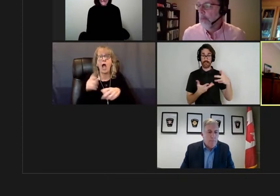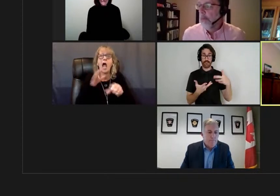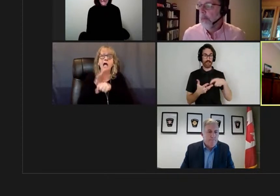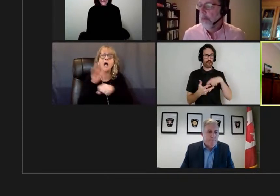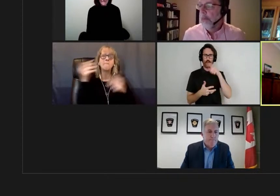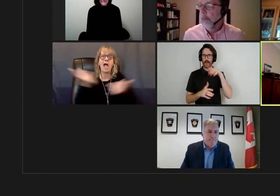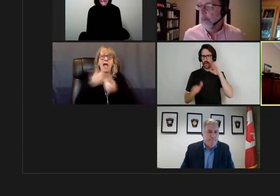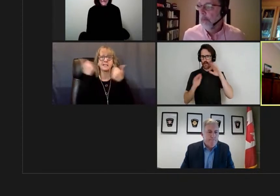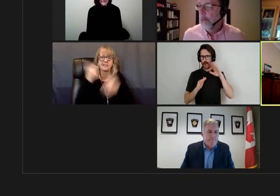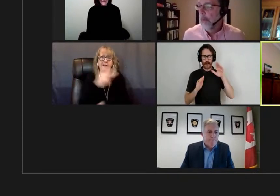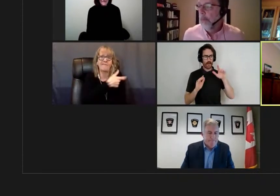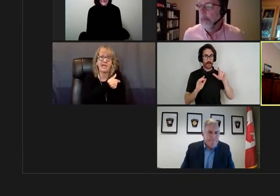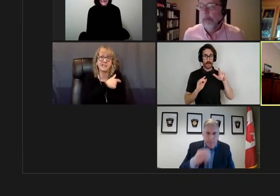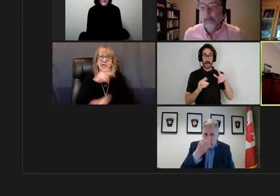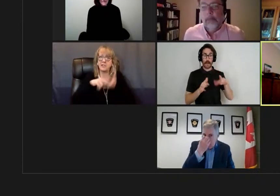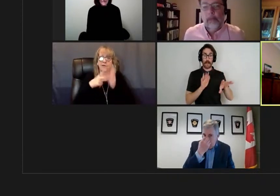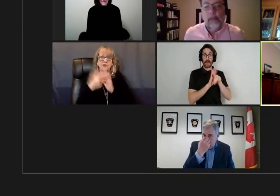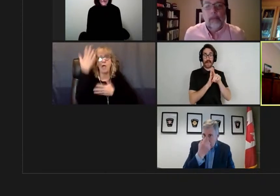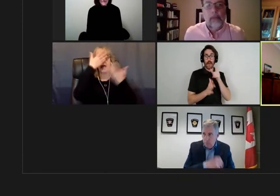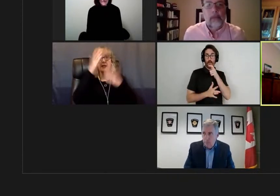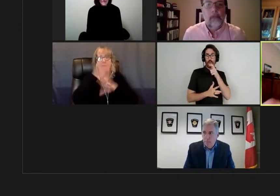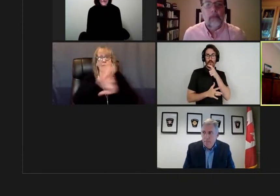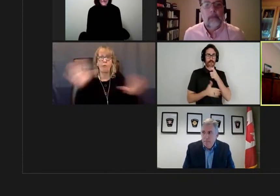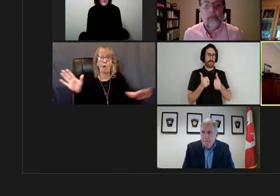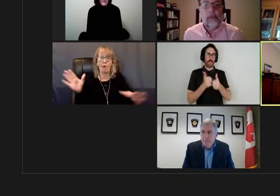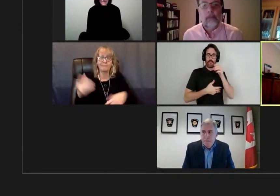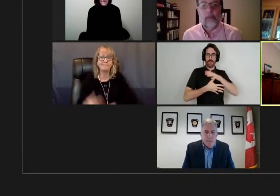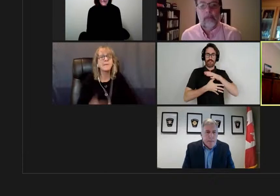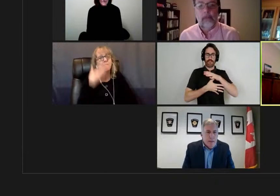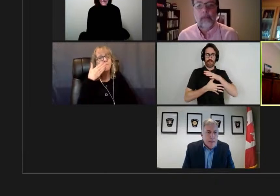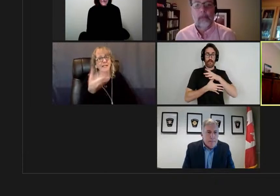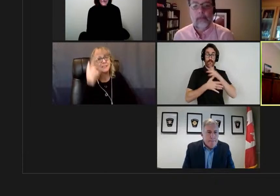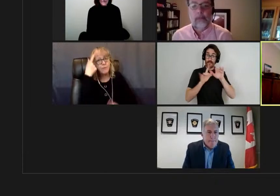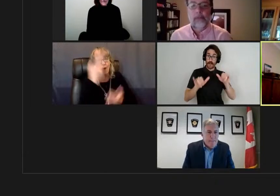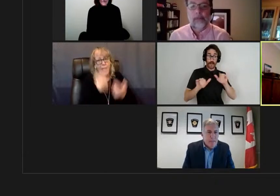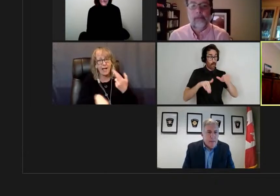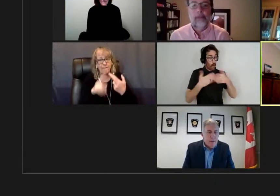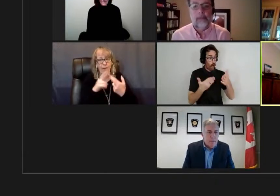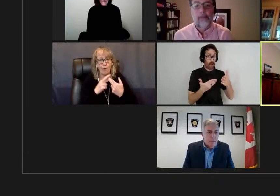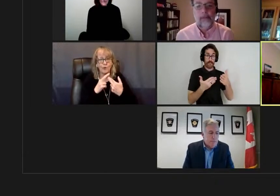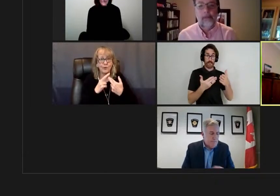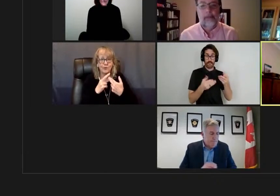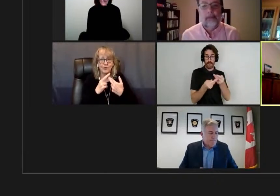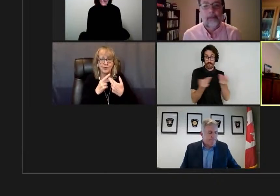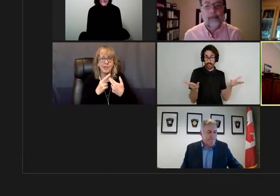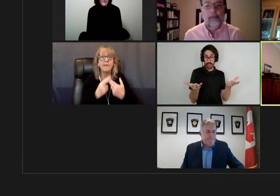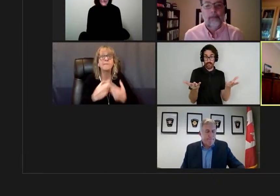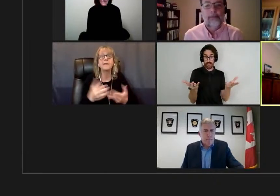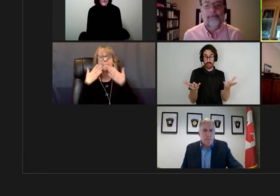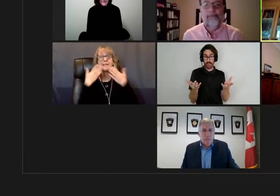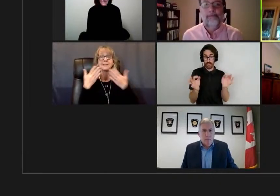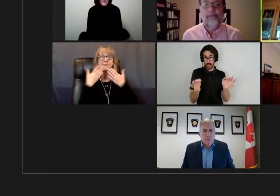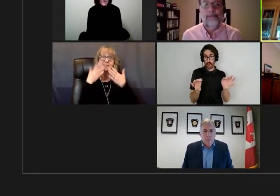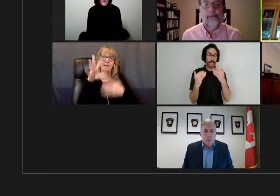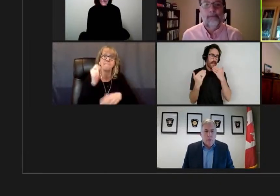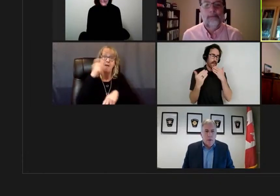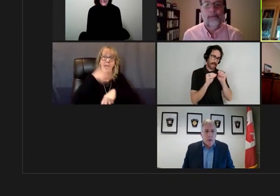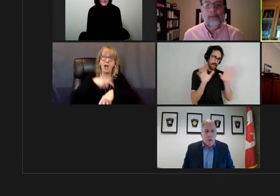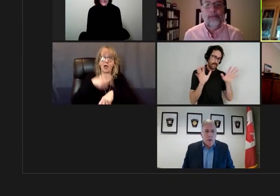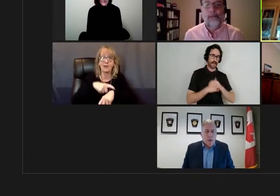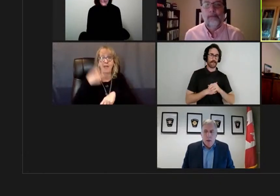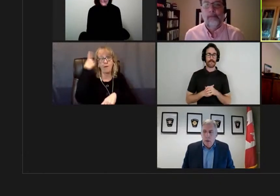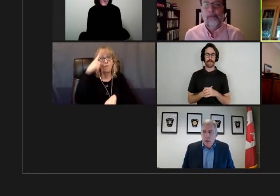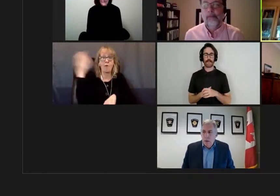So thanks for clarifying that. Thank you all. And thanks for taking the time to brief us. Thank you, Member Lakin. Appreciate